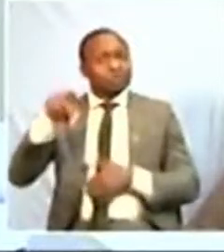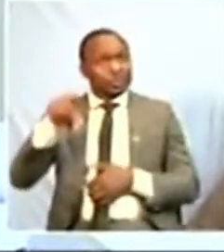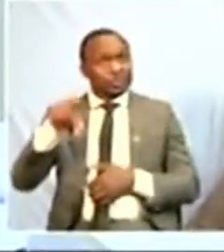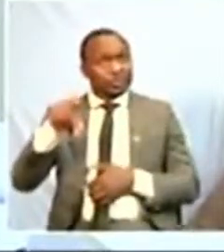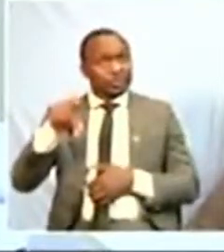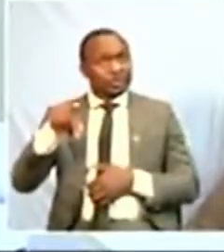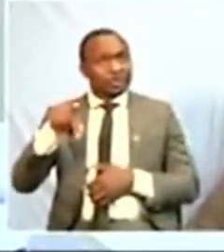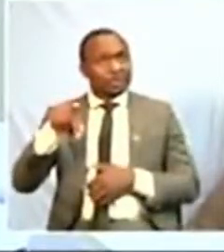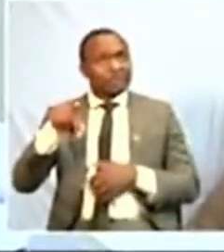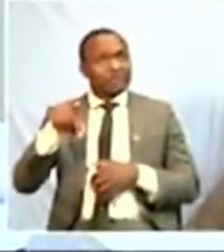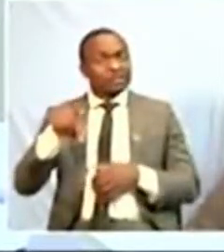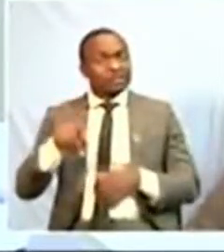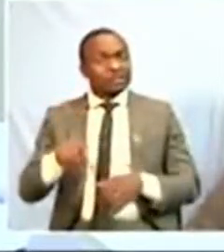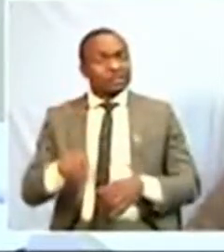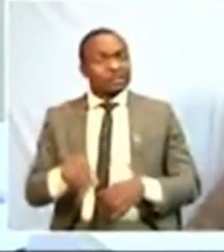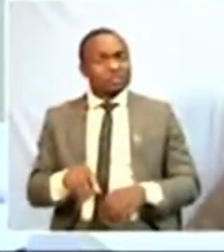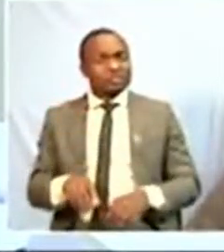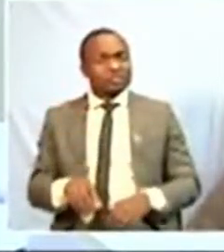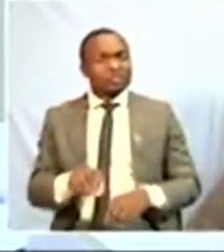shining.